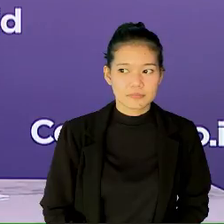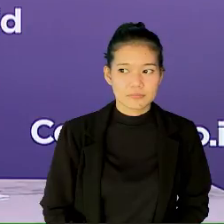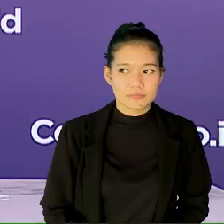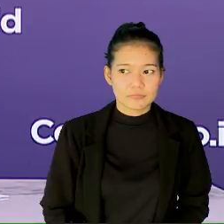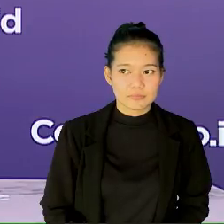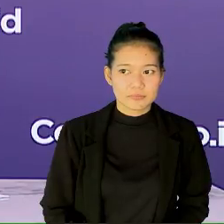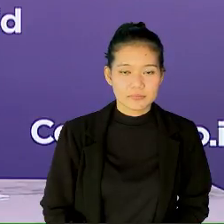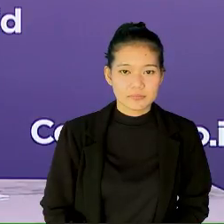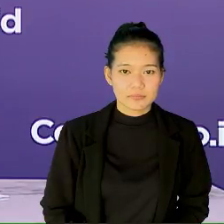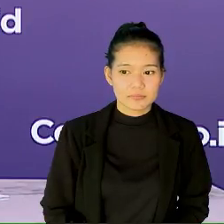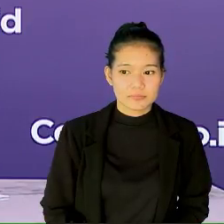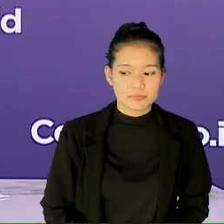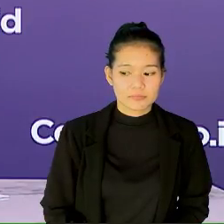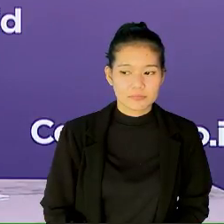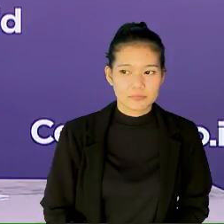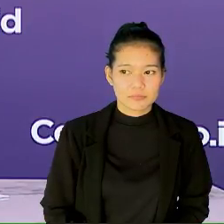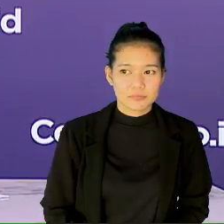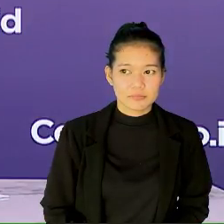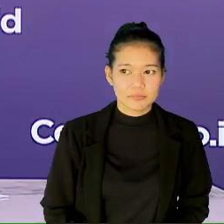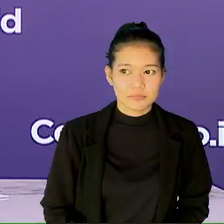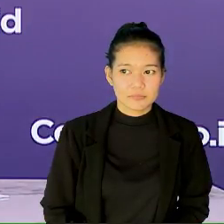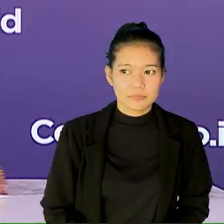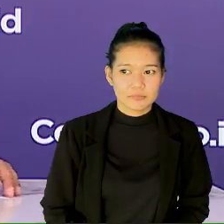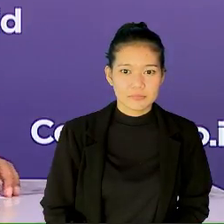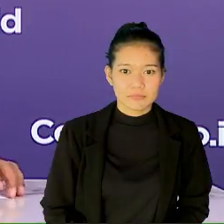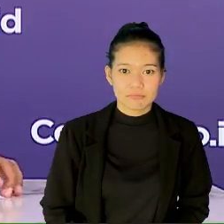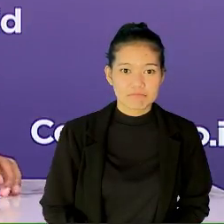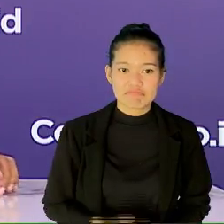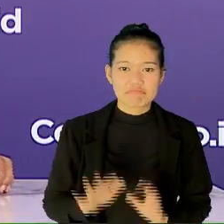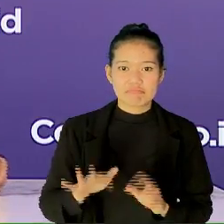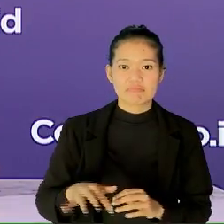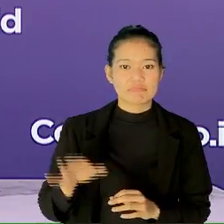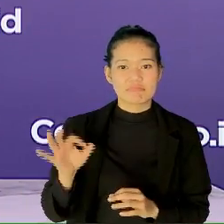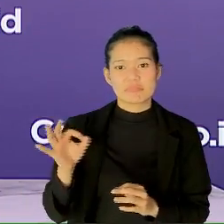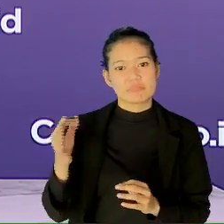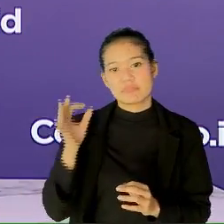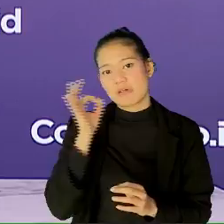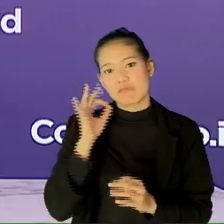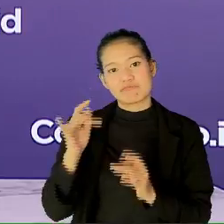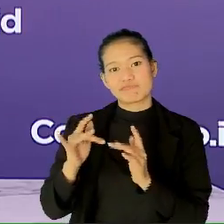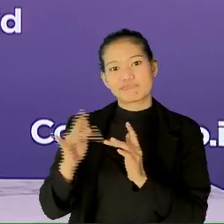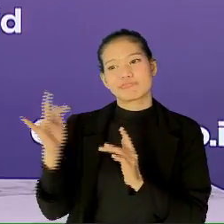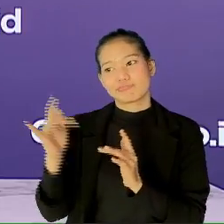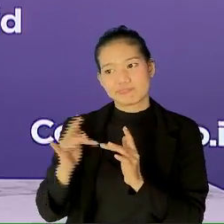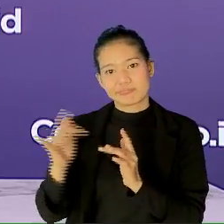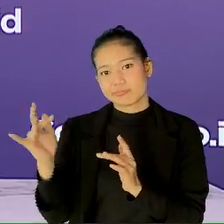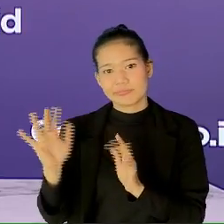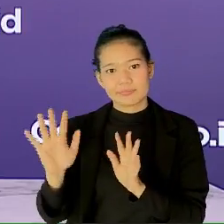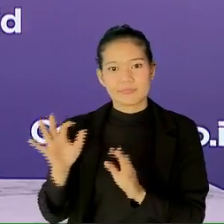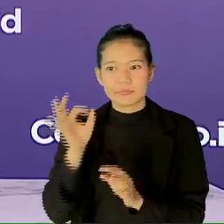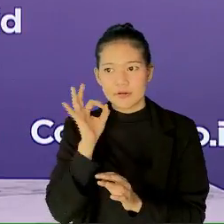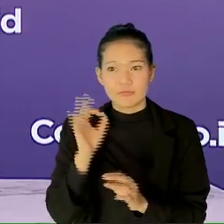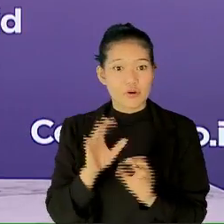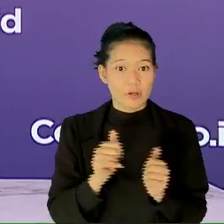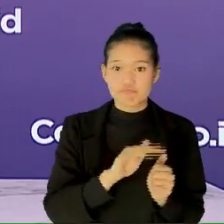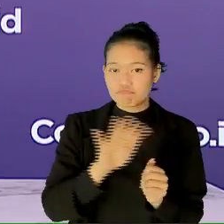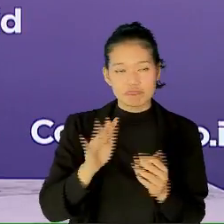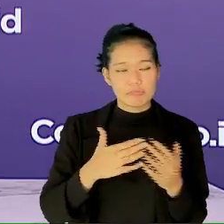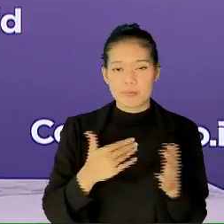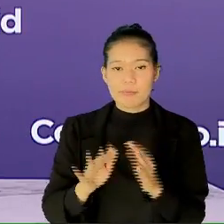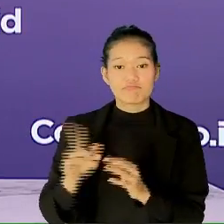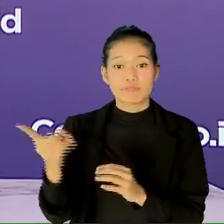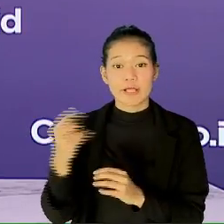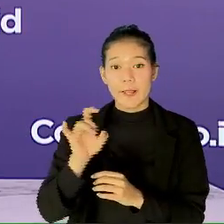My apologies. I think I had a technical issue there. Okay. Very sorry about that. Okay, no problem. Is there any questions?